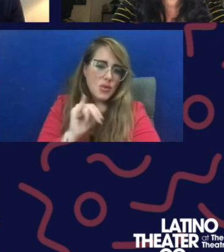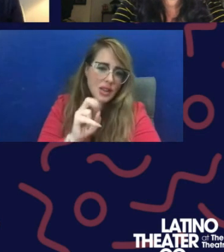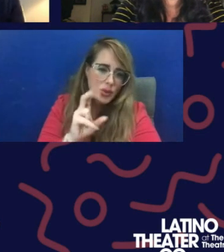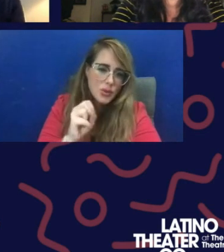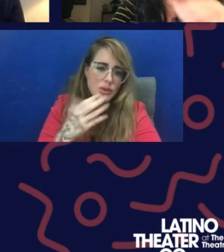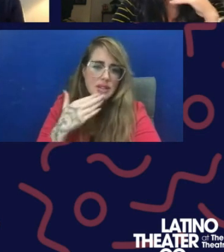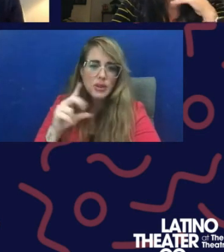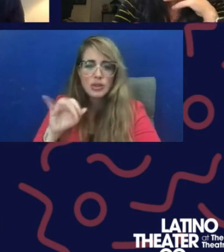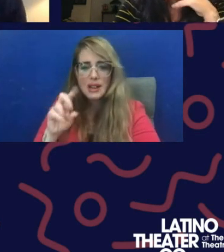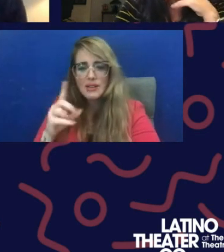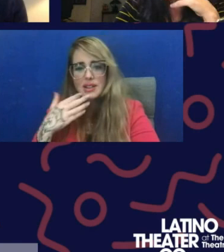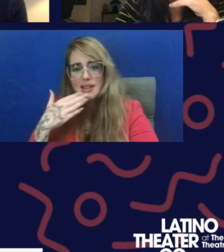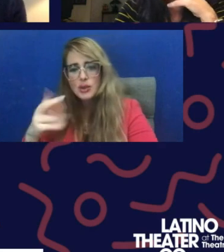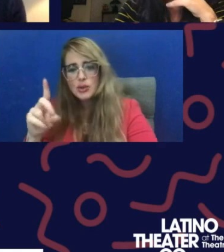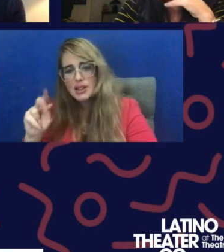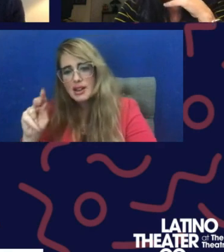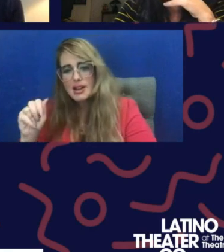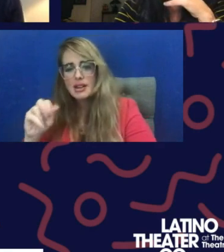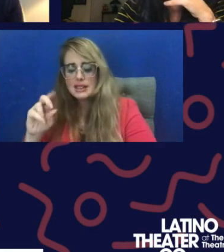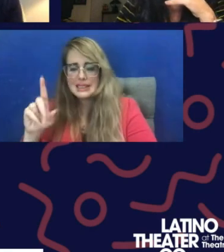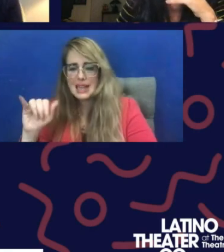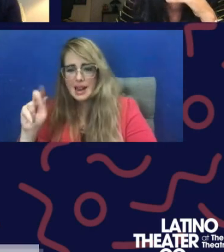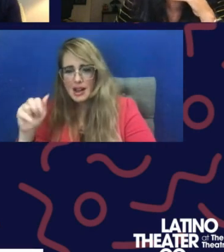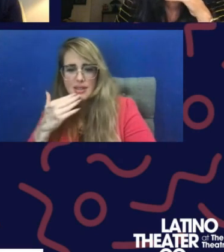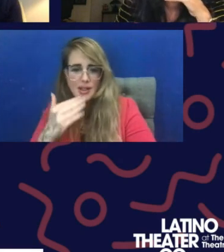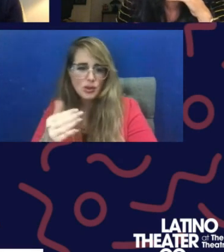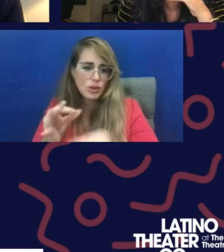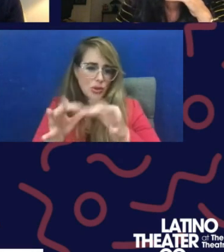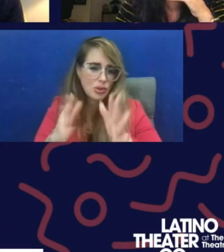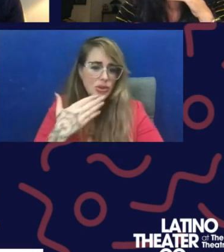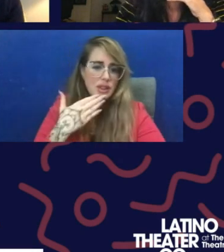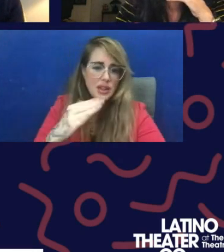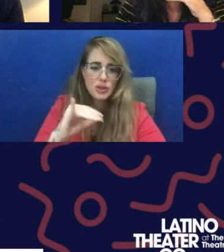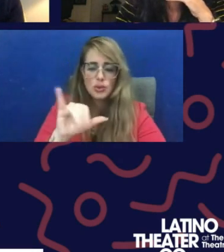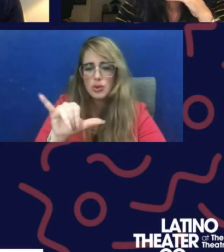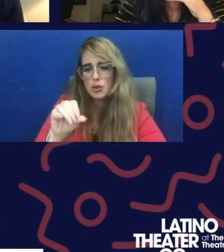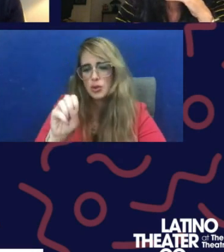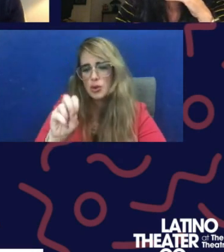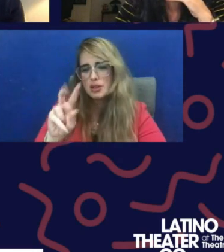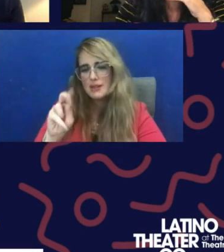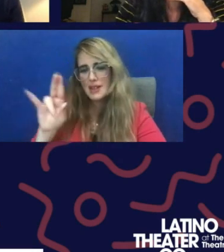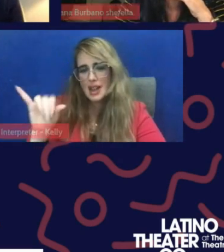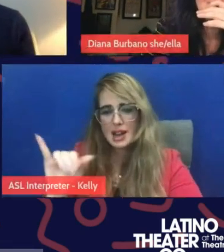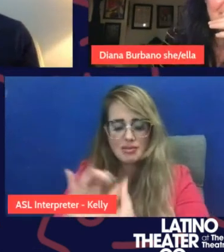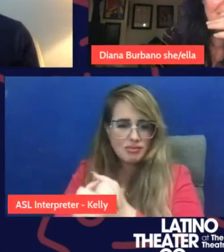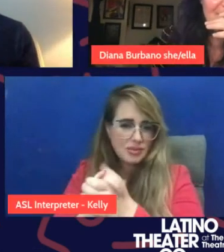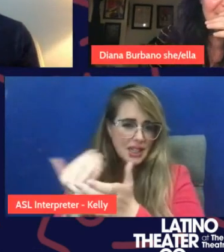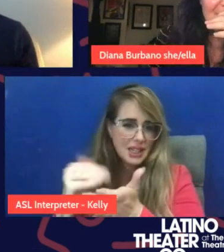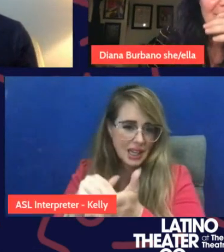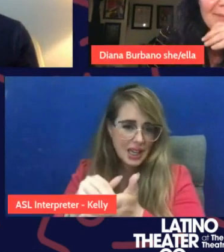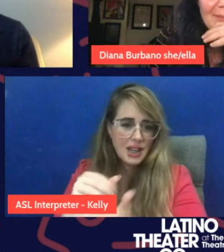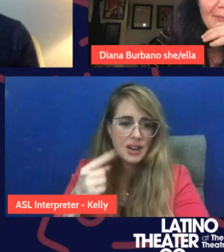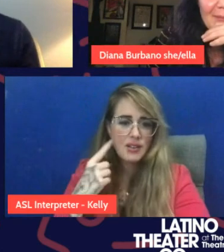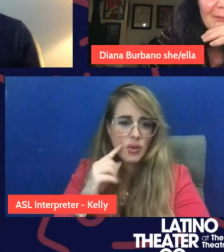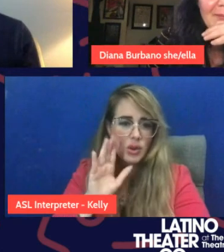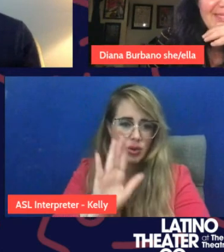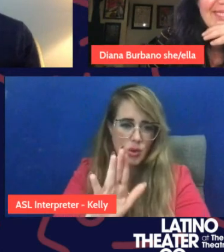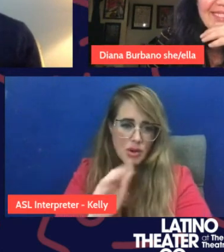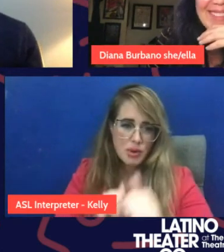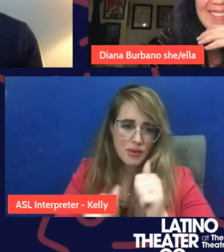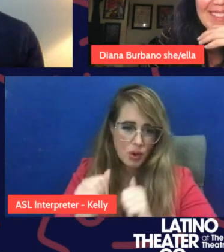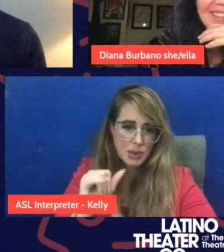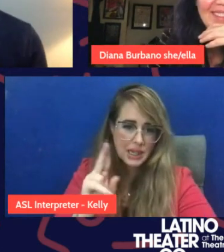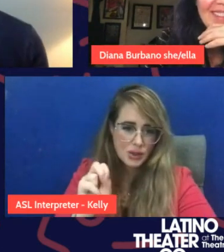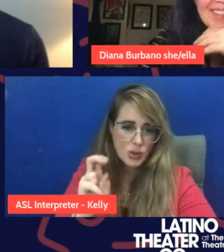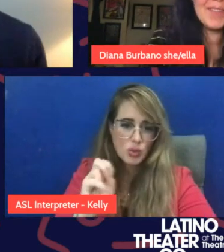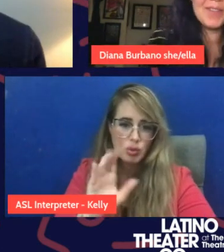Thank you, Diana. Thanks to our interpreters today. Thanks to Yosvani. Congrats again, Jesus, on your performance, your show. I